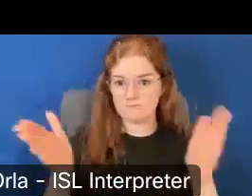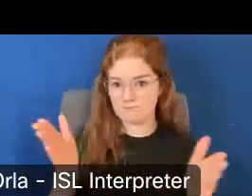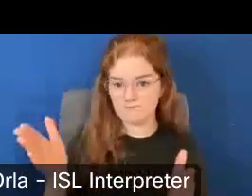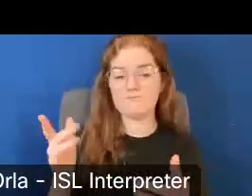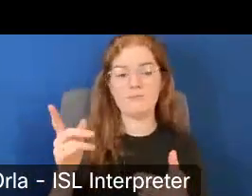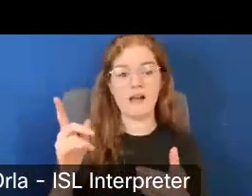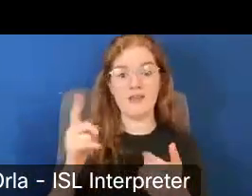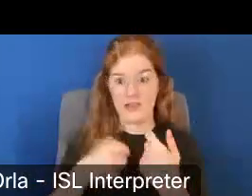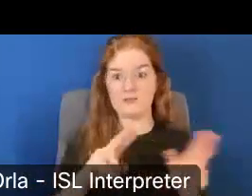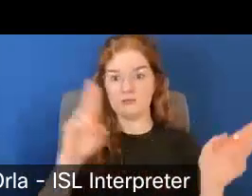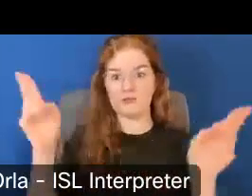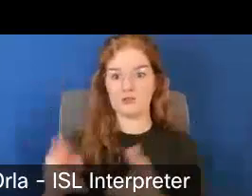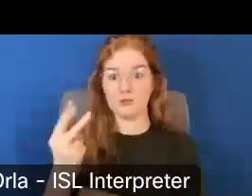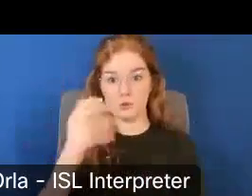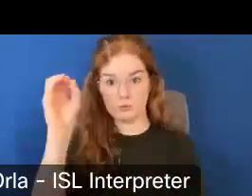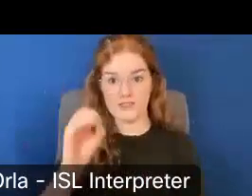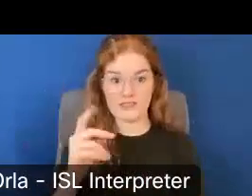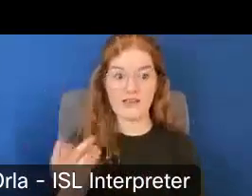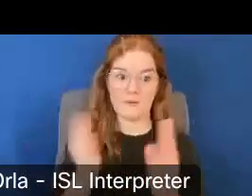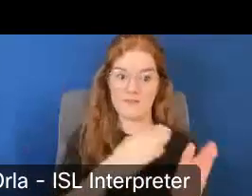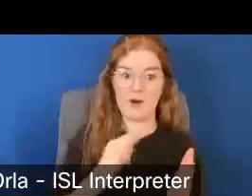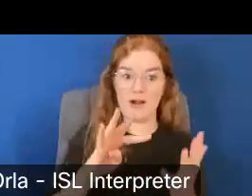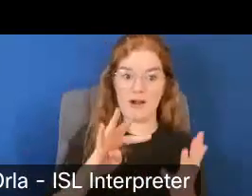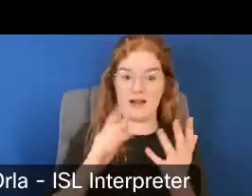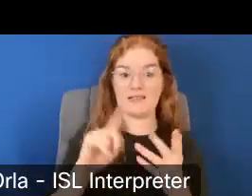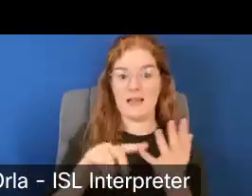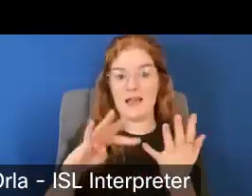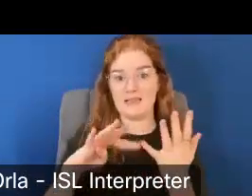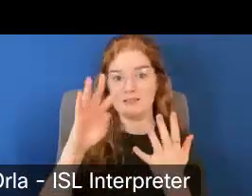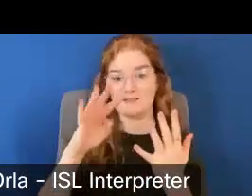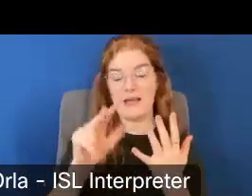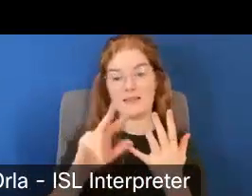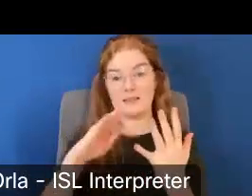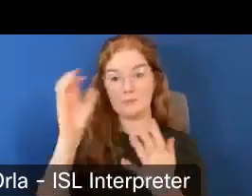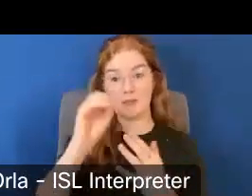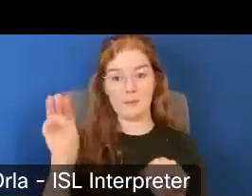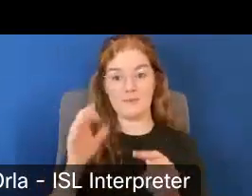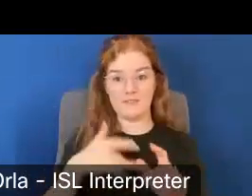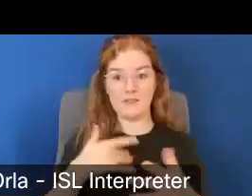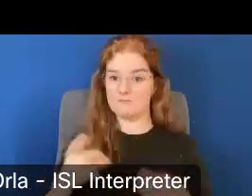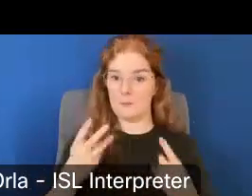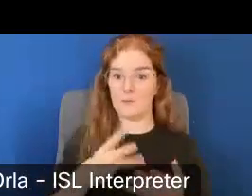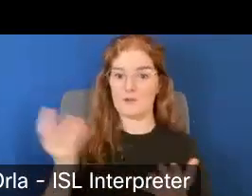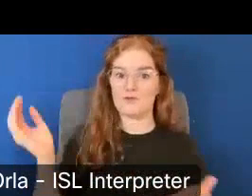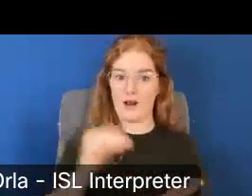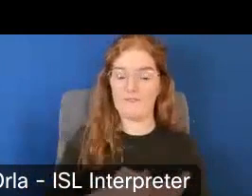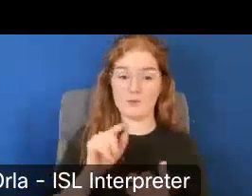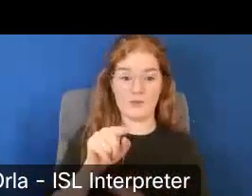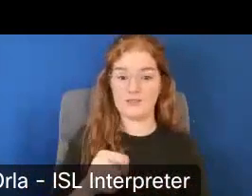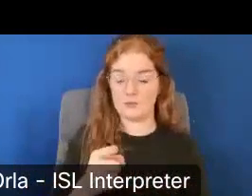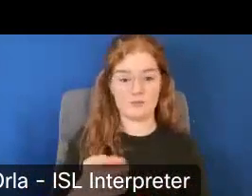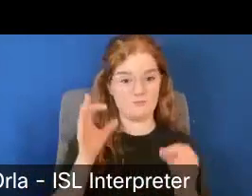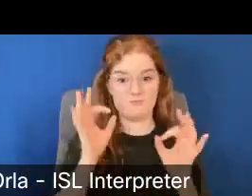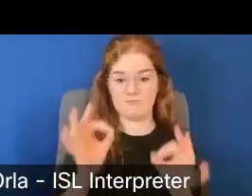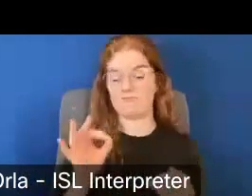to 2%, and 89% of people felt relaxed or happy on arrival. And this was one